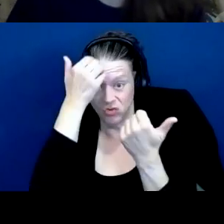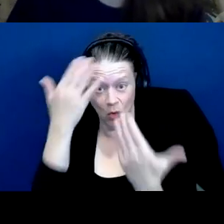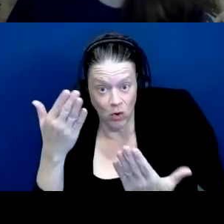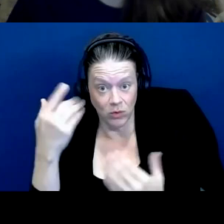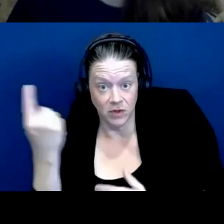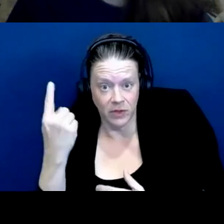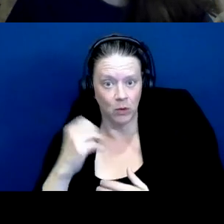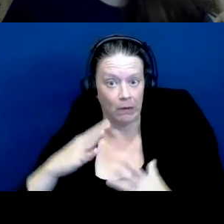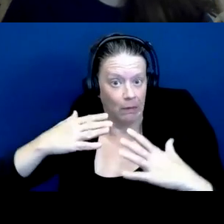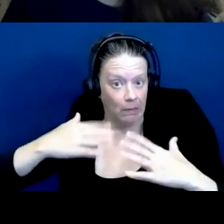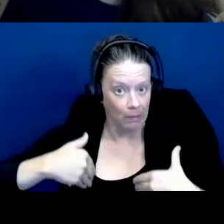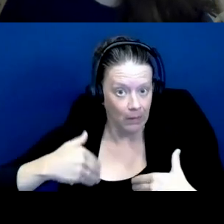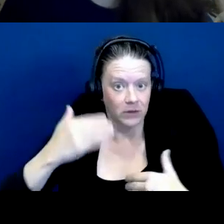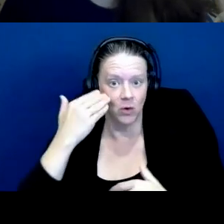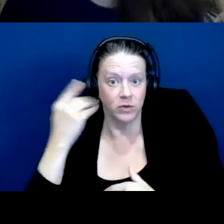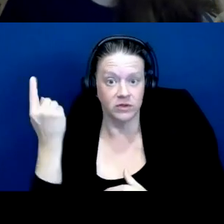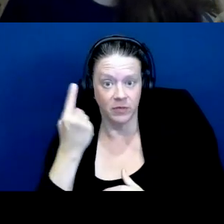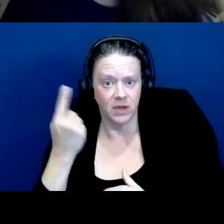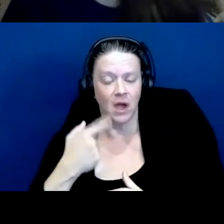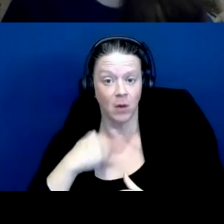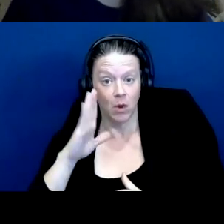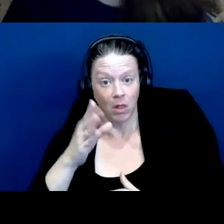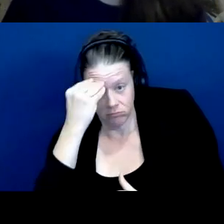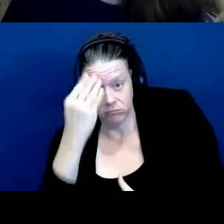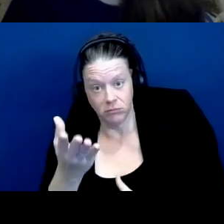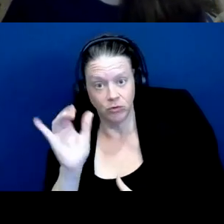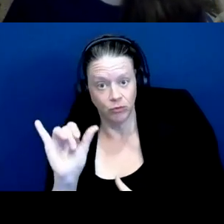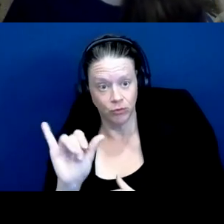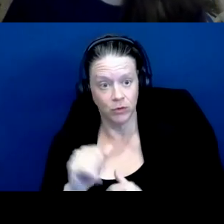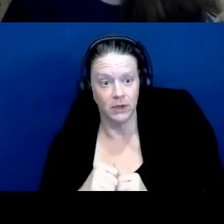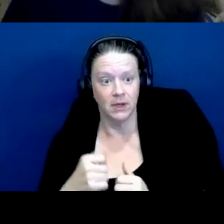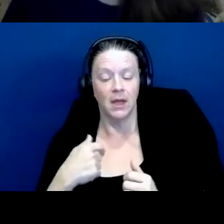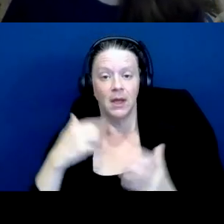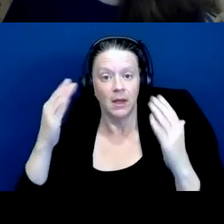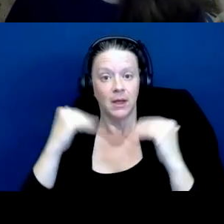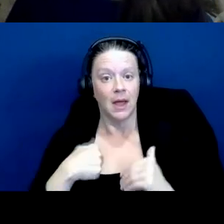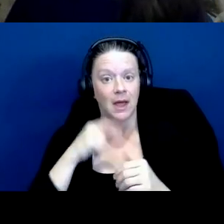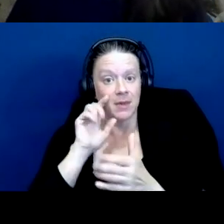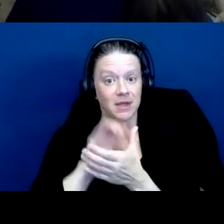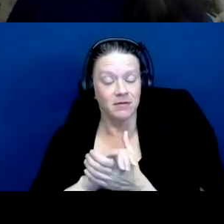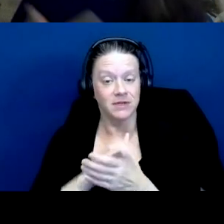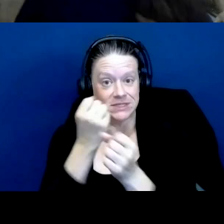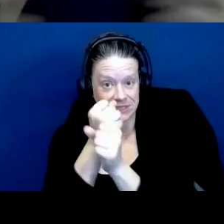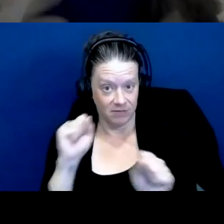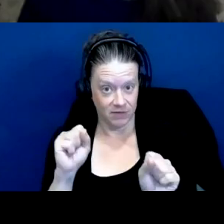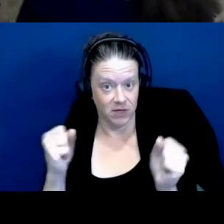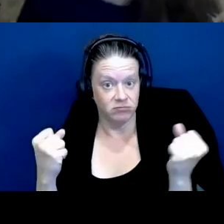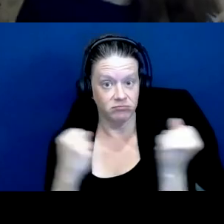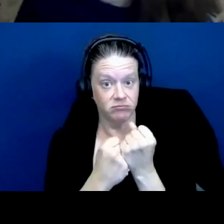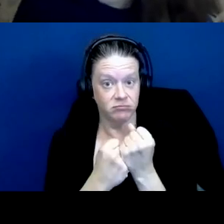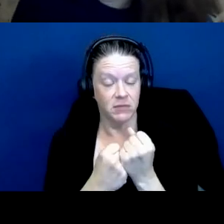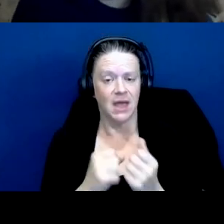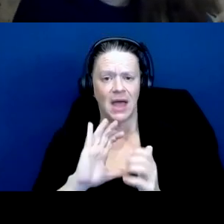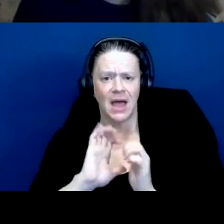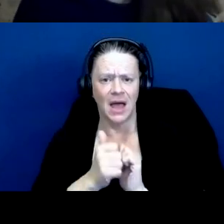yet. I believe in safety, and I believe in that safety is achieved when we all take care of